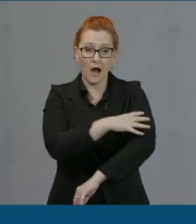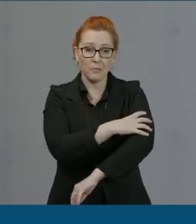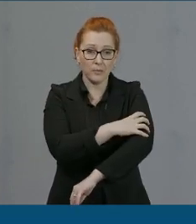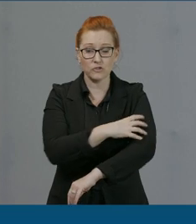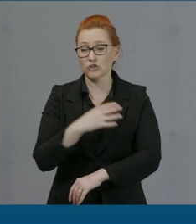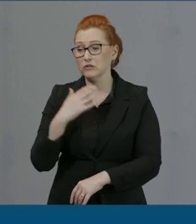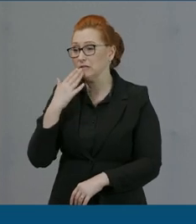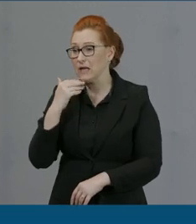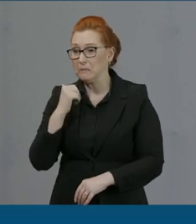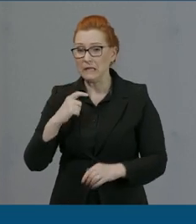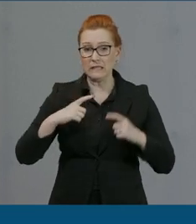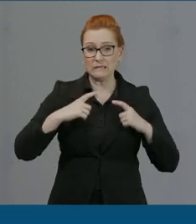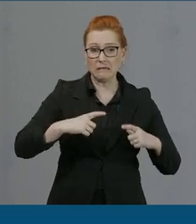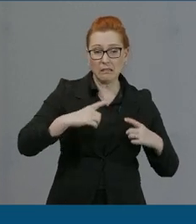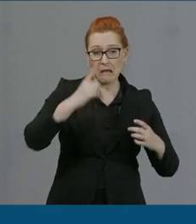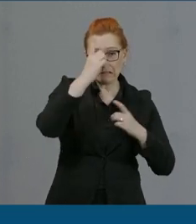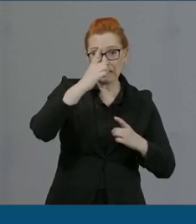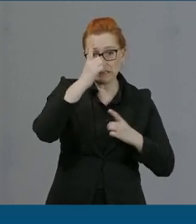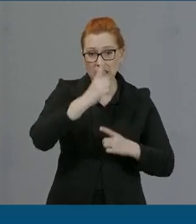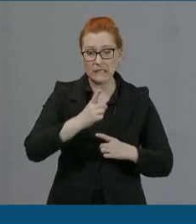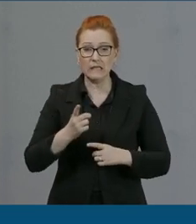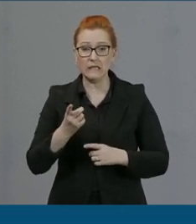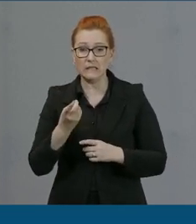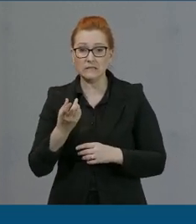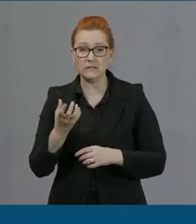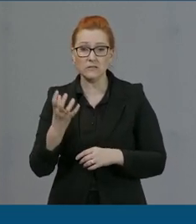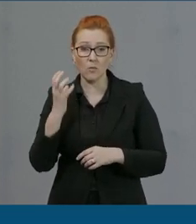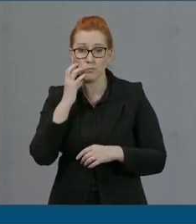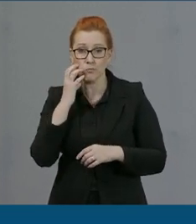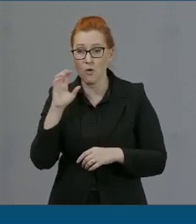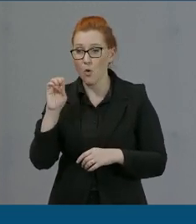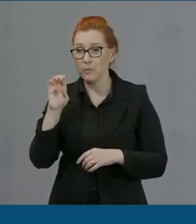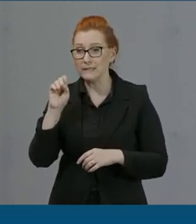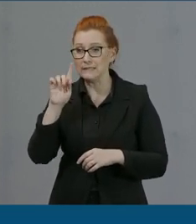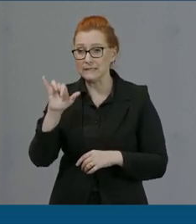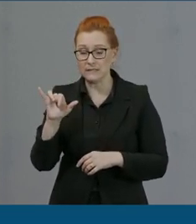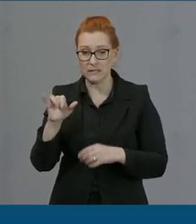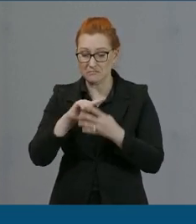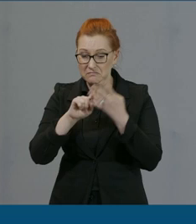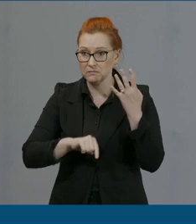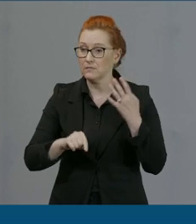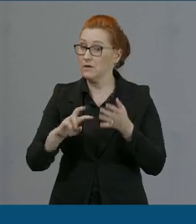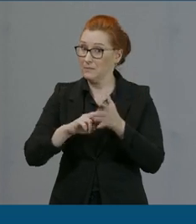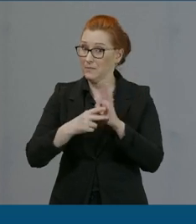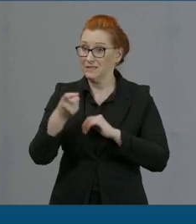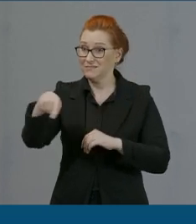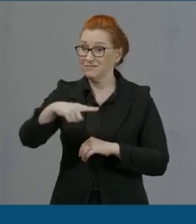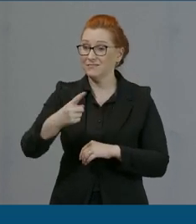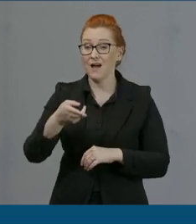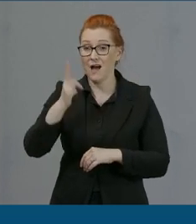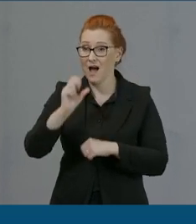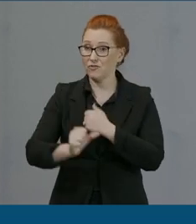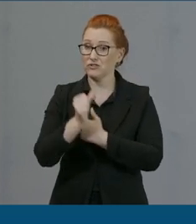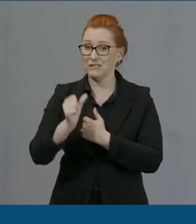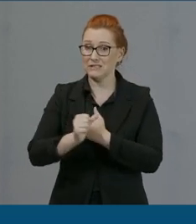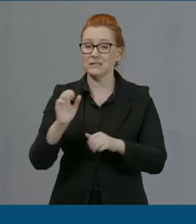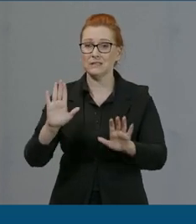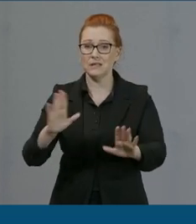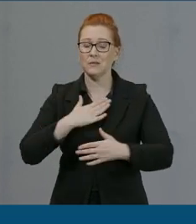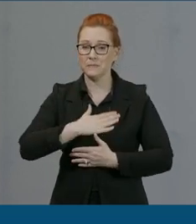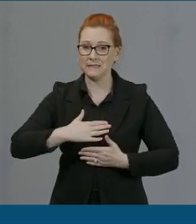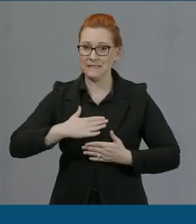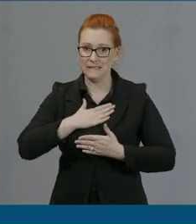diabetes, obesity, you remain in that vulnerable category. Please make the proper decisions.